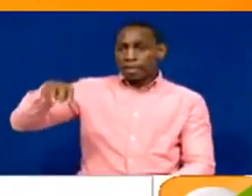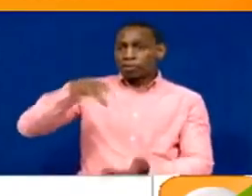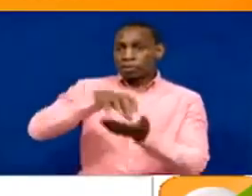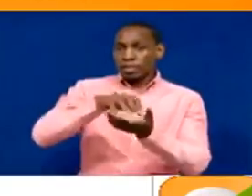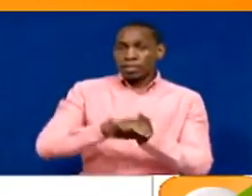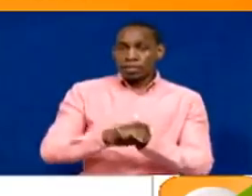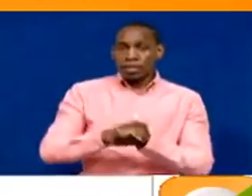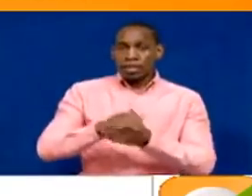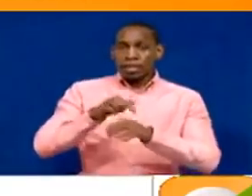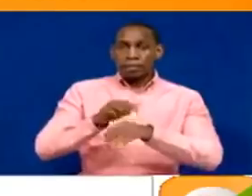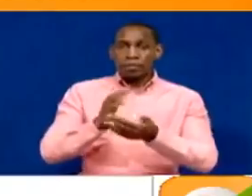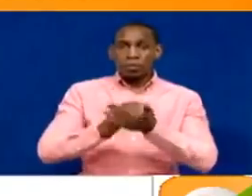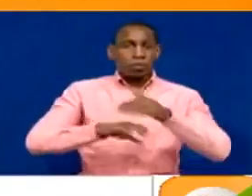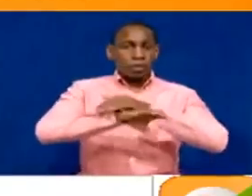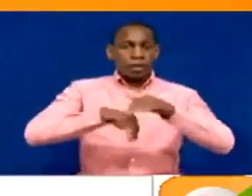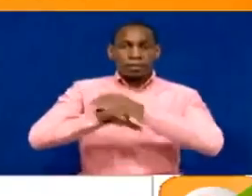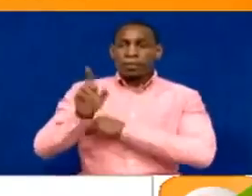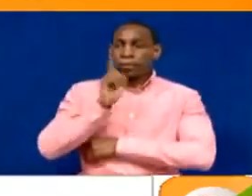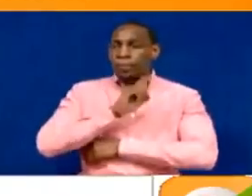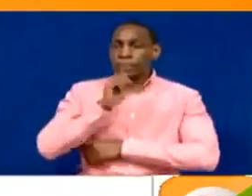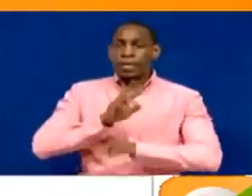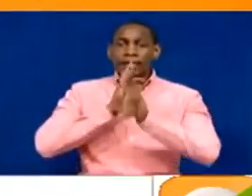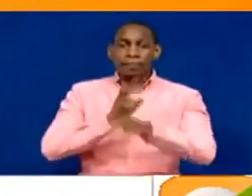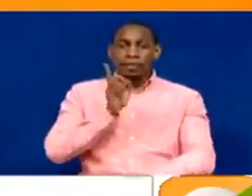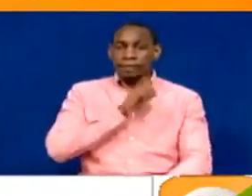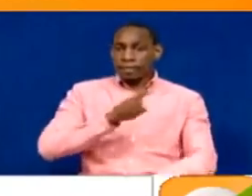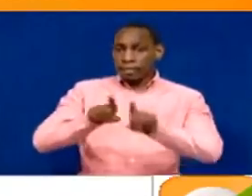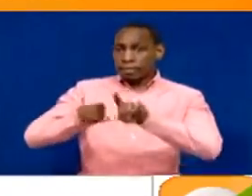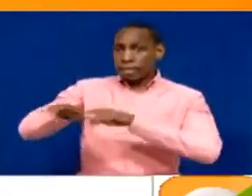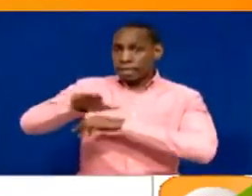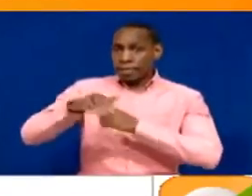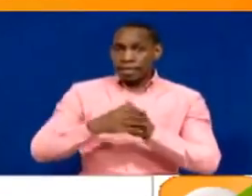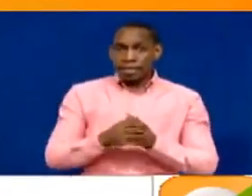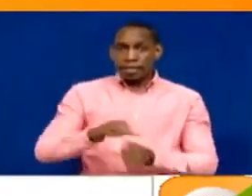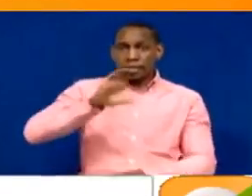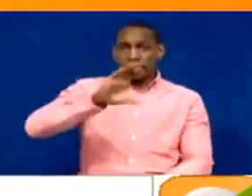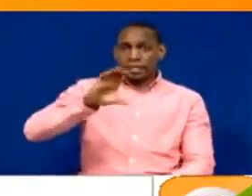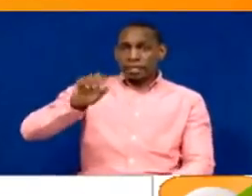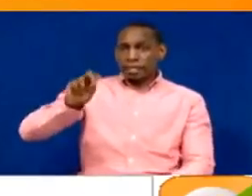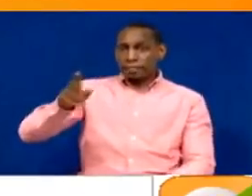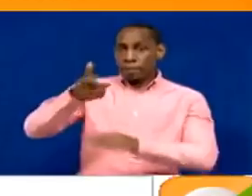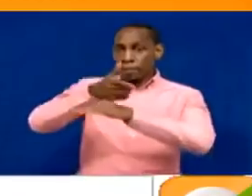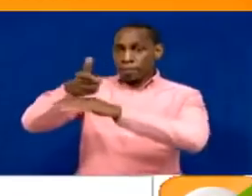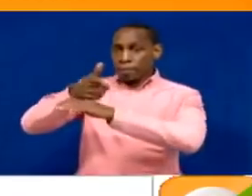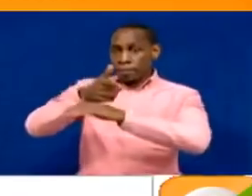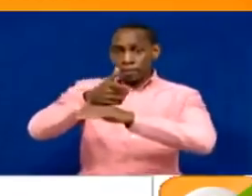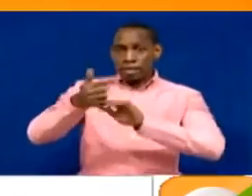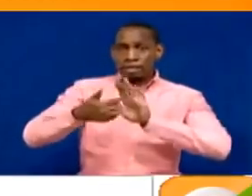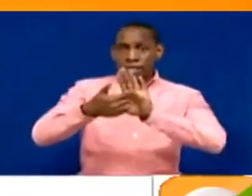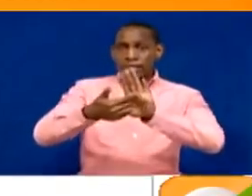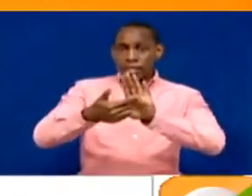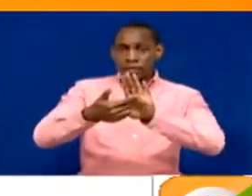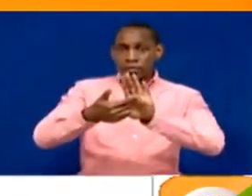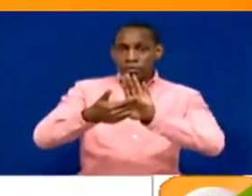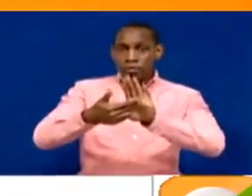terminus after a spike in theft and robbery cases was reported in the area. CCTV footage captured in shop